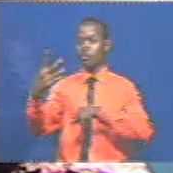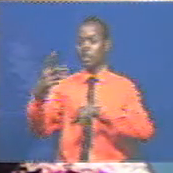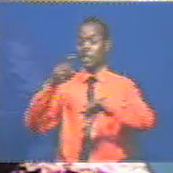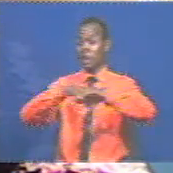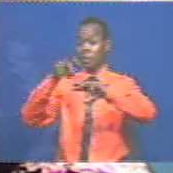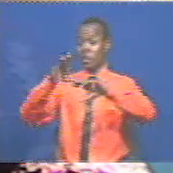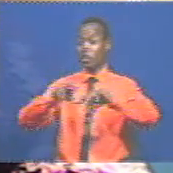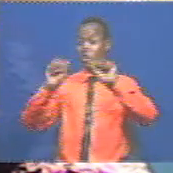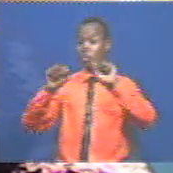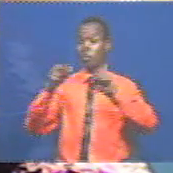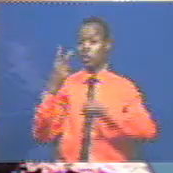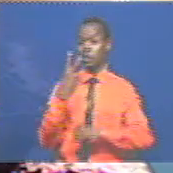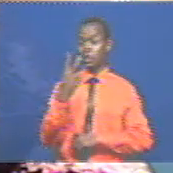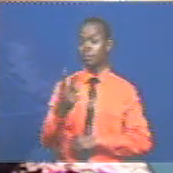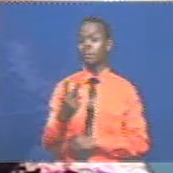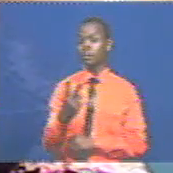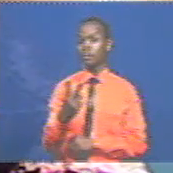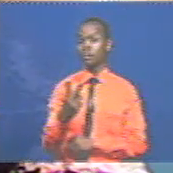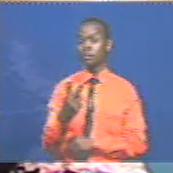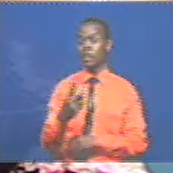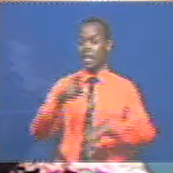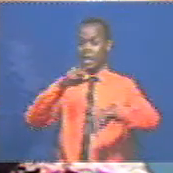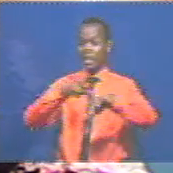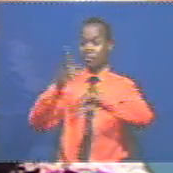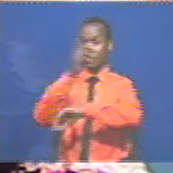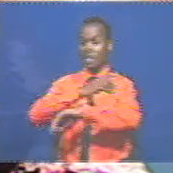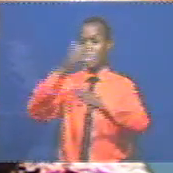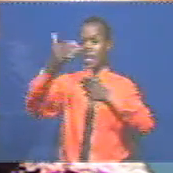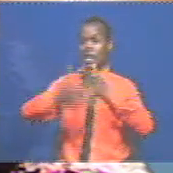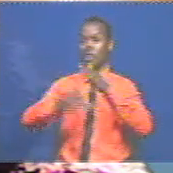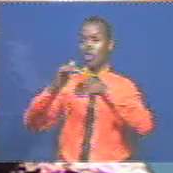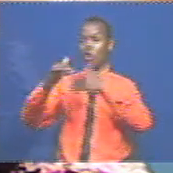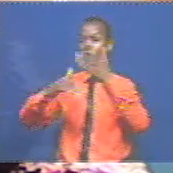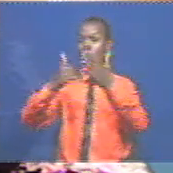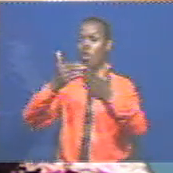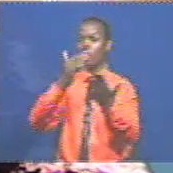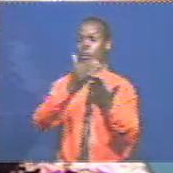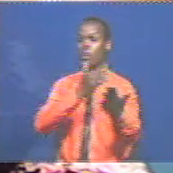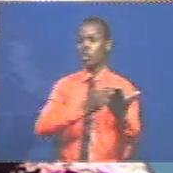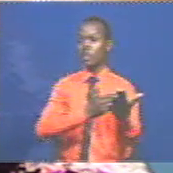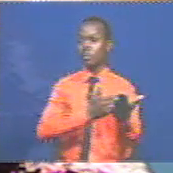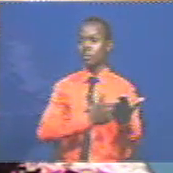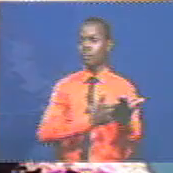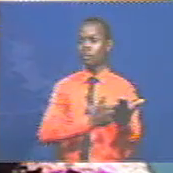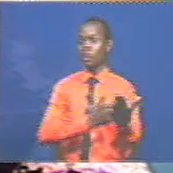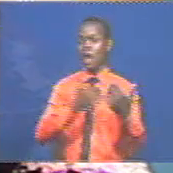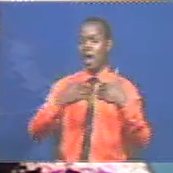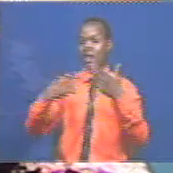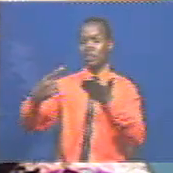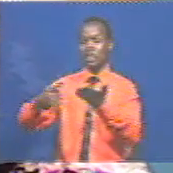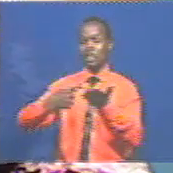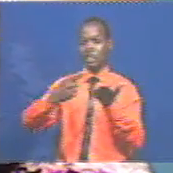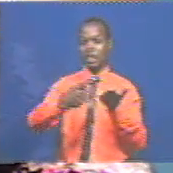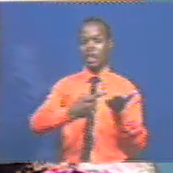see at the end of the day the Aldi program that been been discussed been